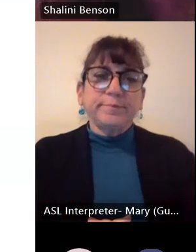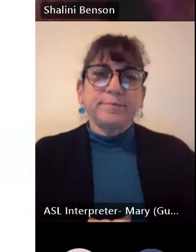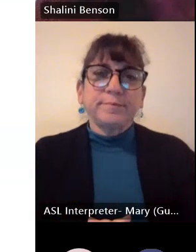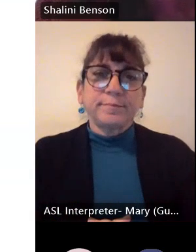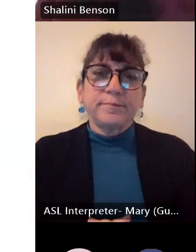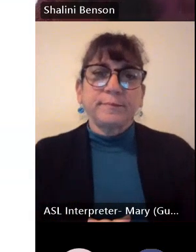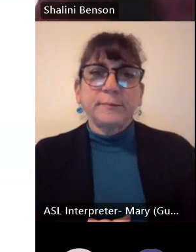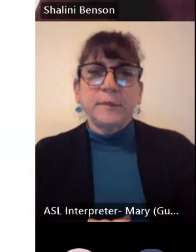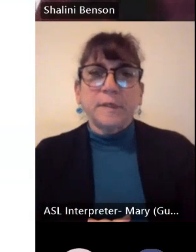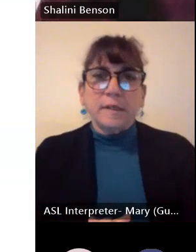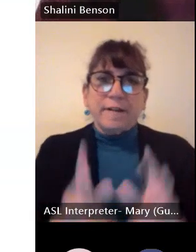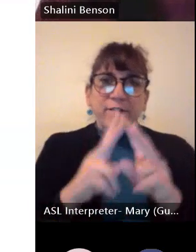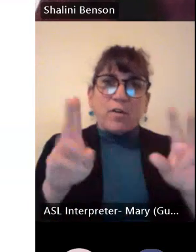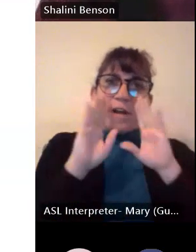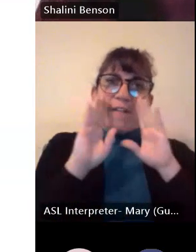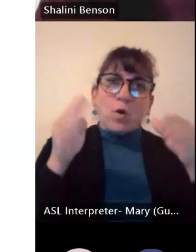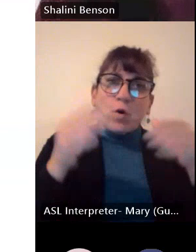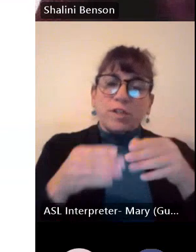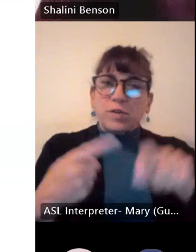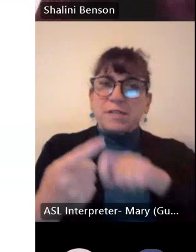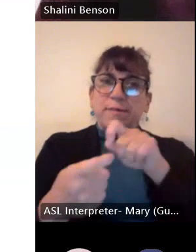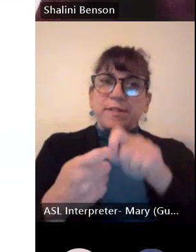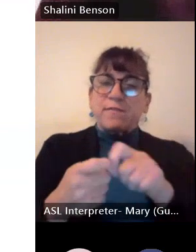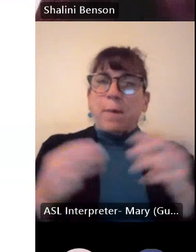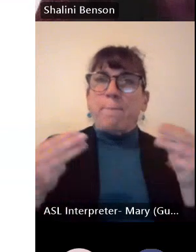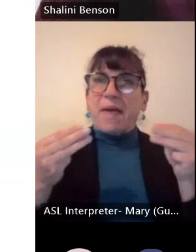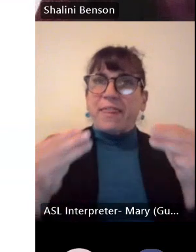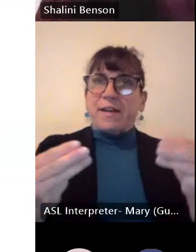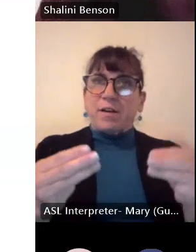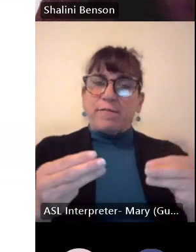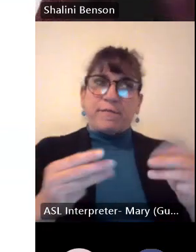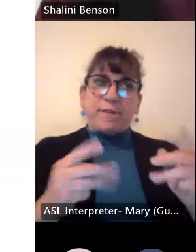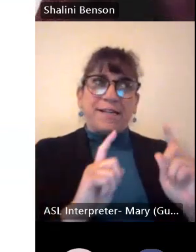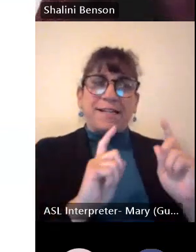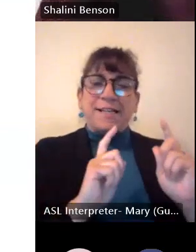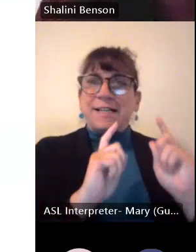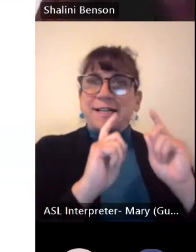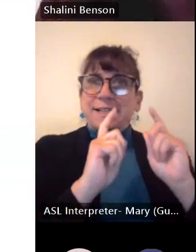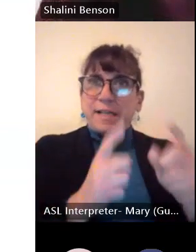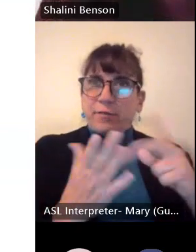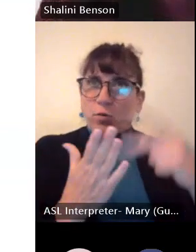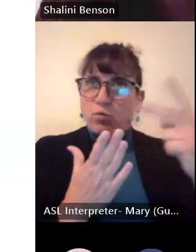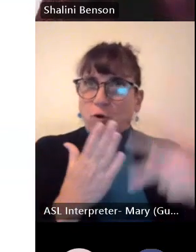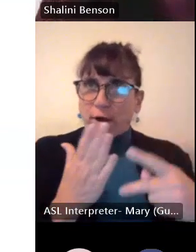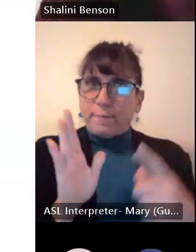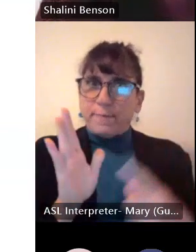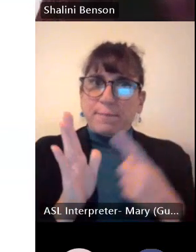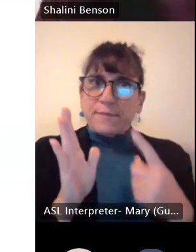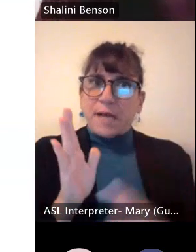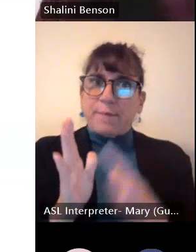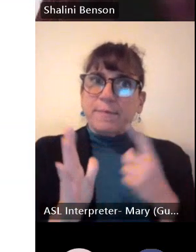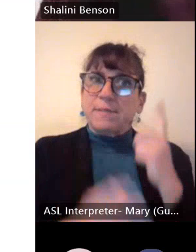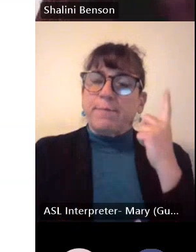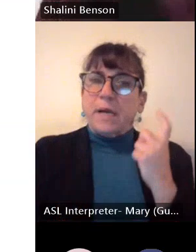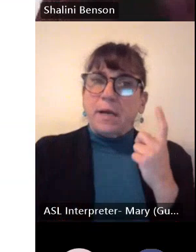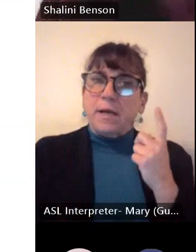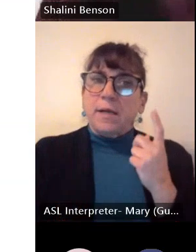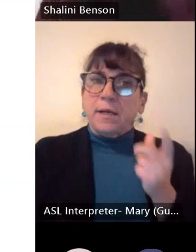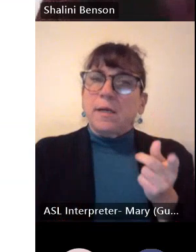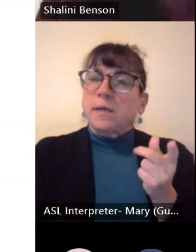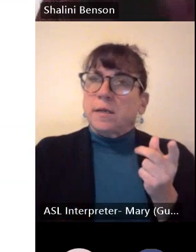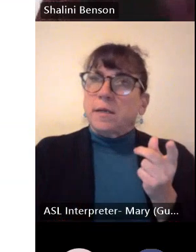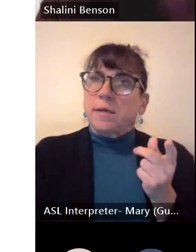they're very focused on a particular method of delivery or program, and sometimes that's because there